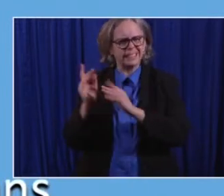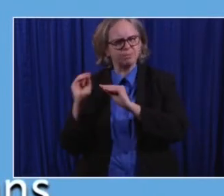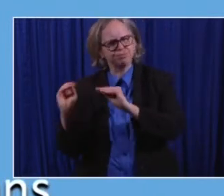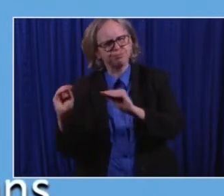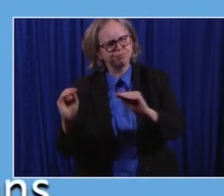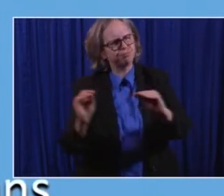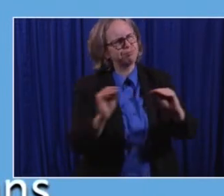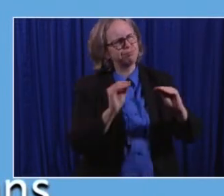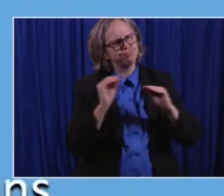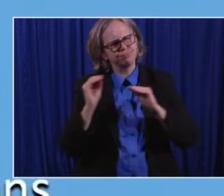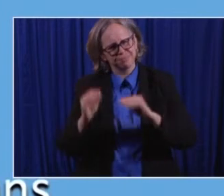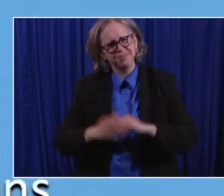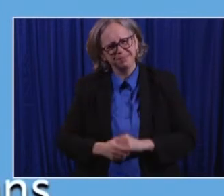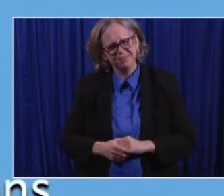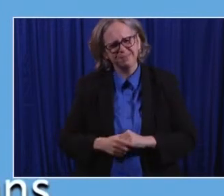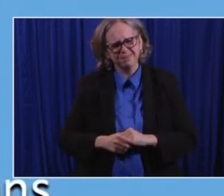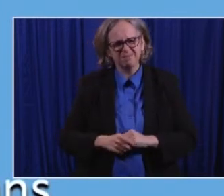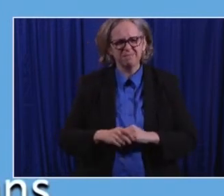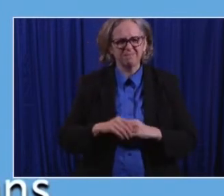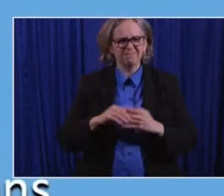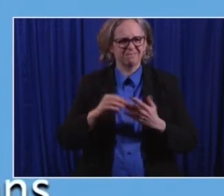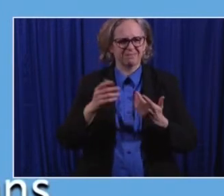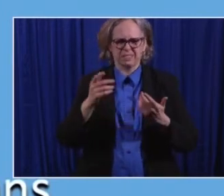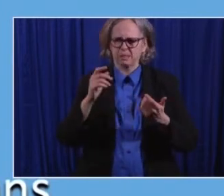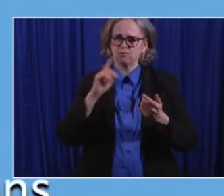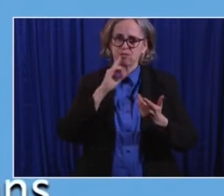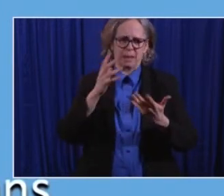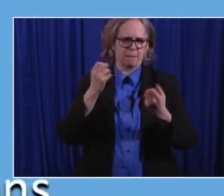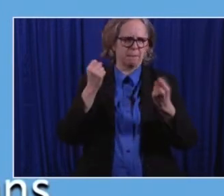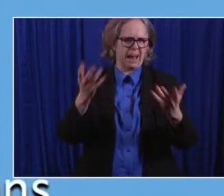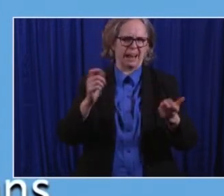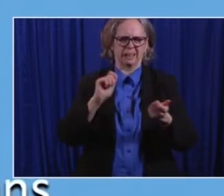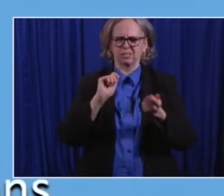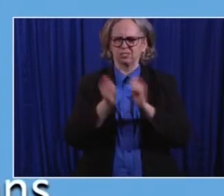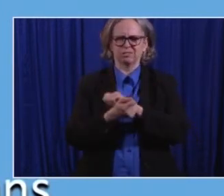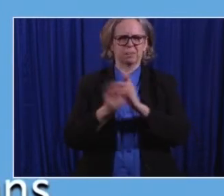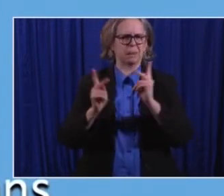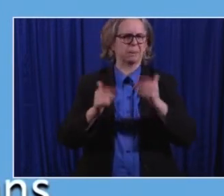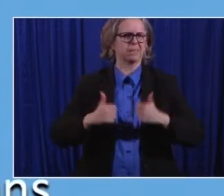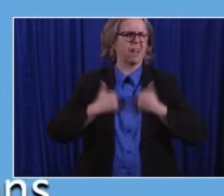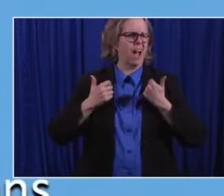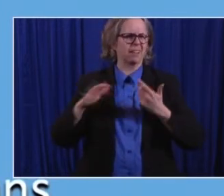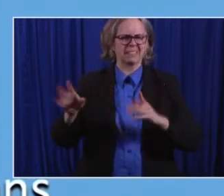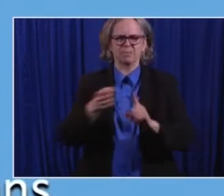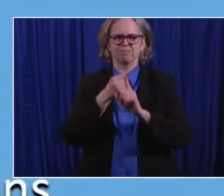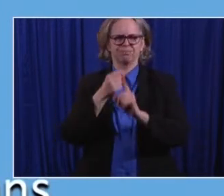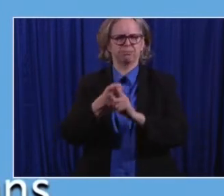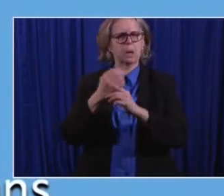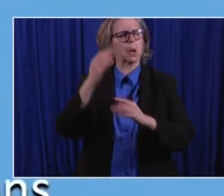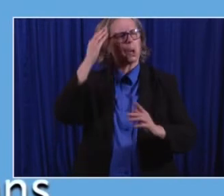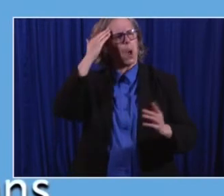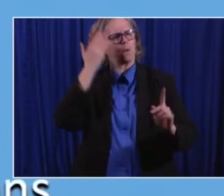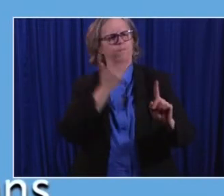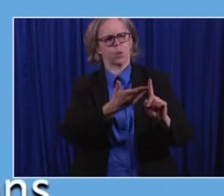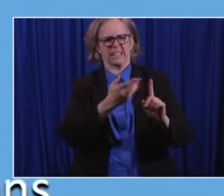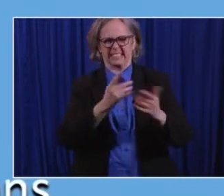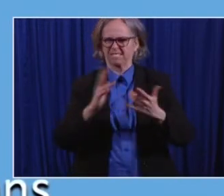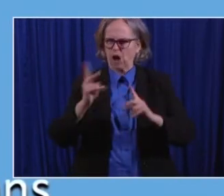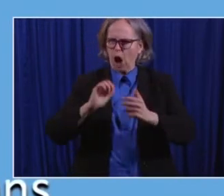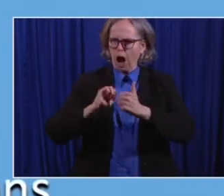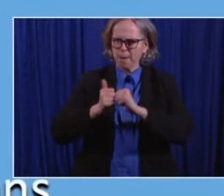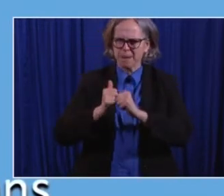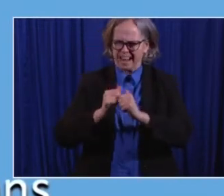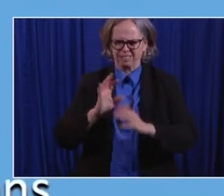changed countless lives. He was known for his strong and competitive spirit, but also for his ability to help young people realize their